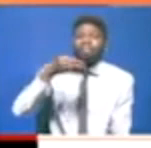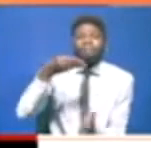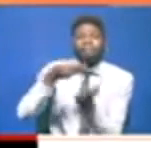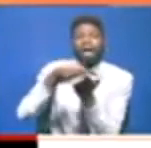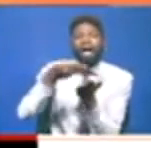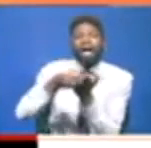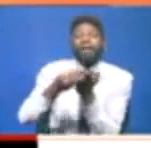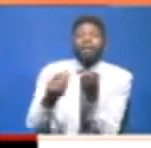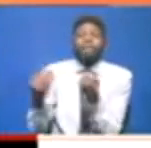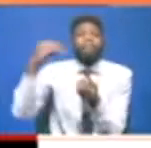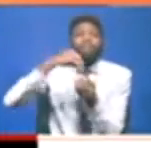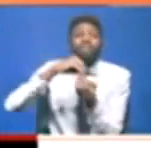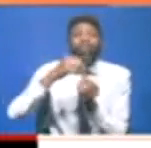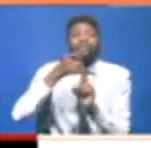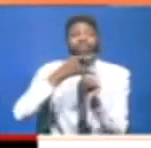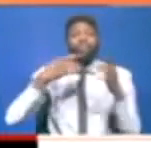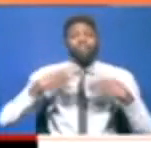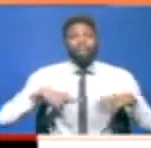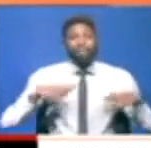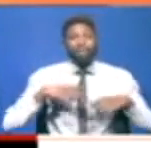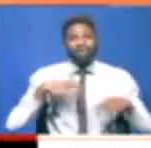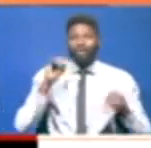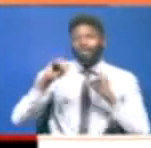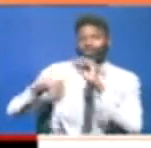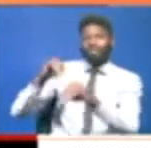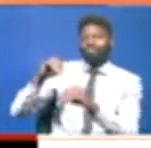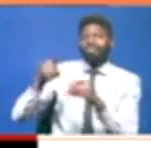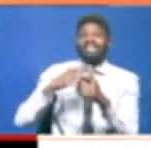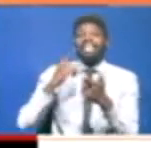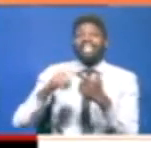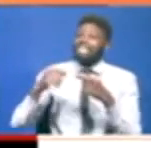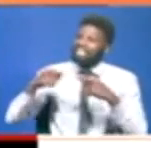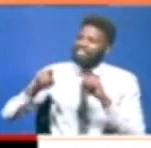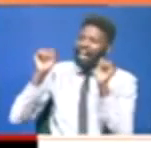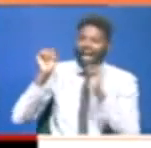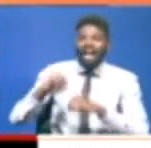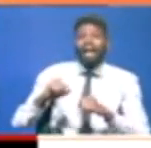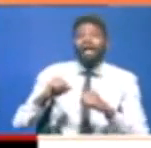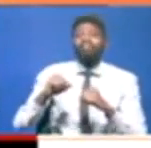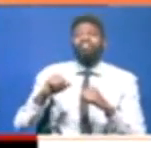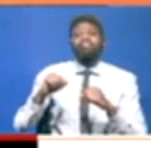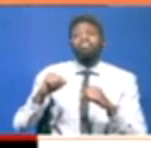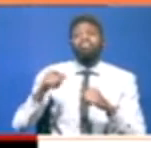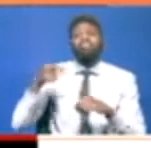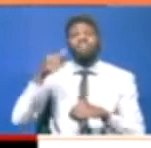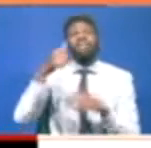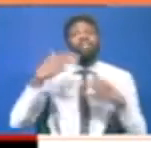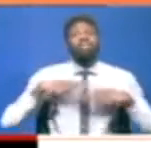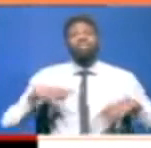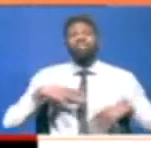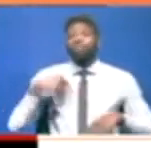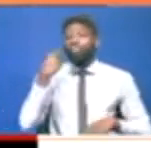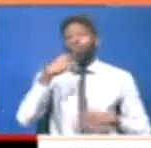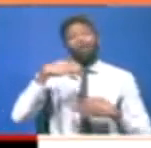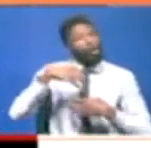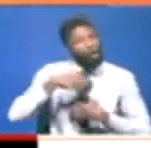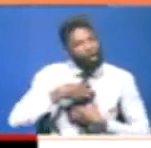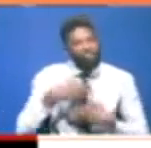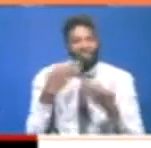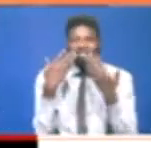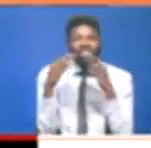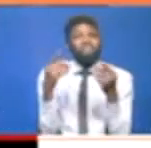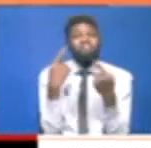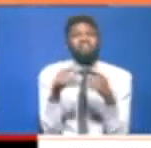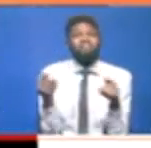contributors in order for them to meet the needs of those who have retired. But it's not coming. It's not